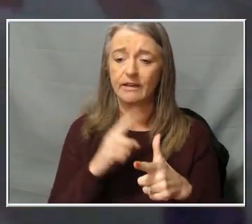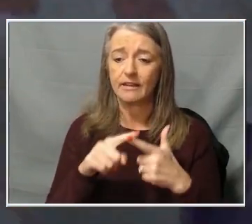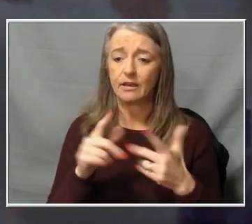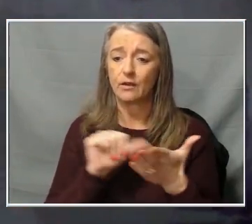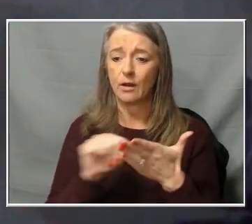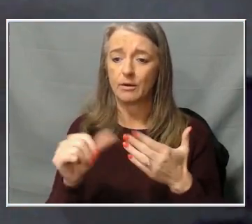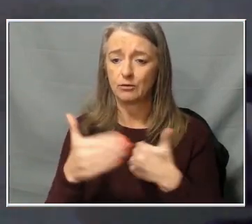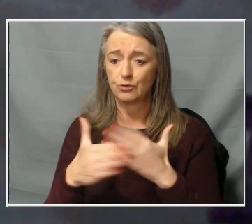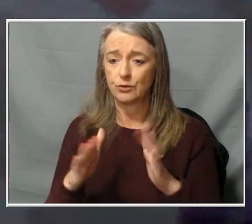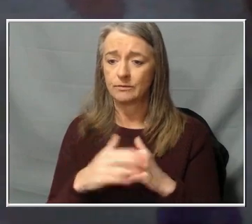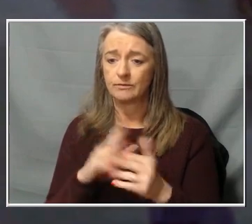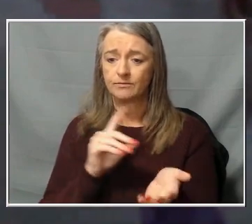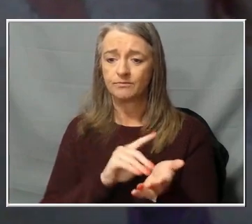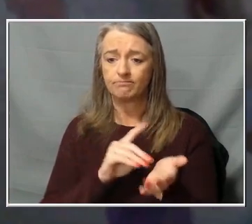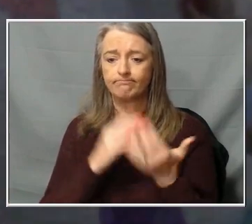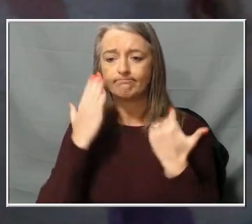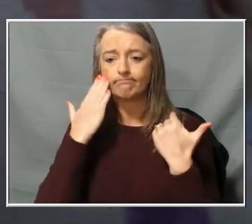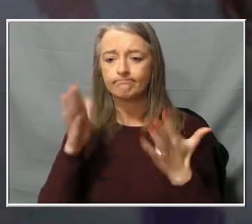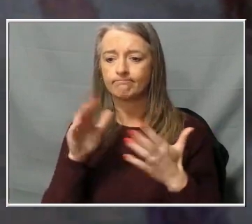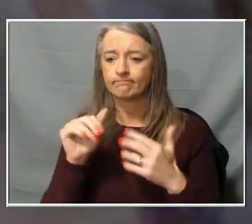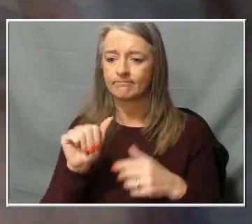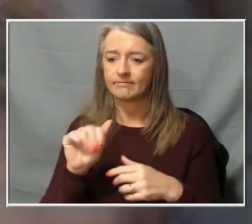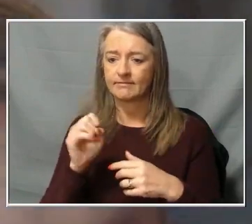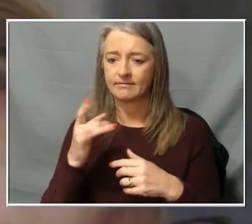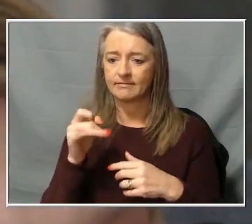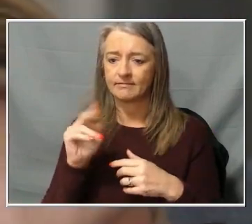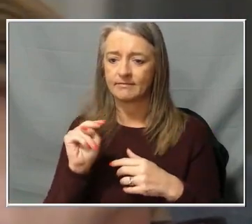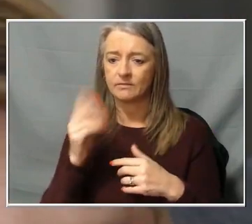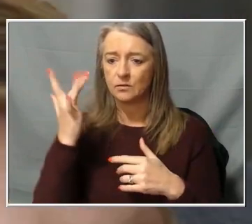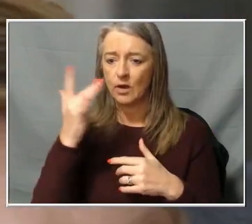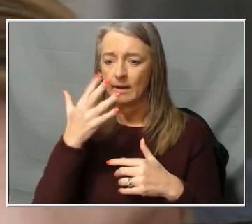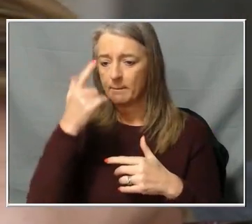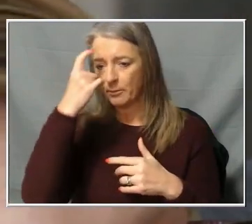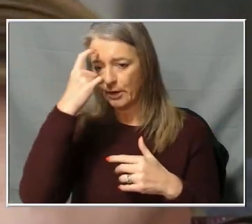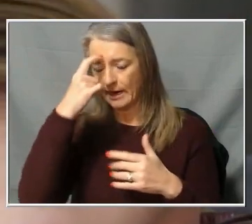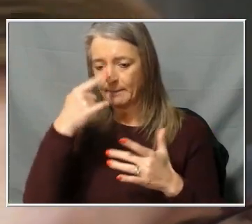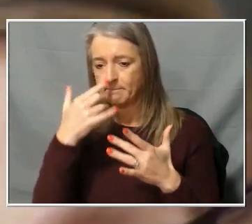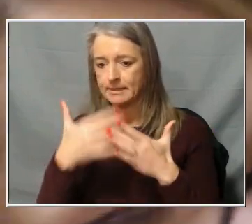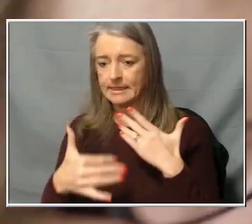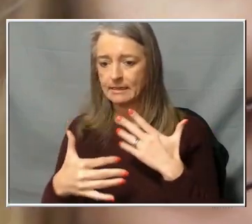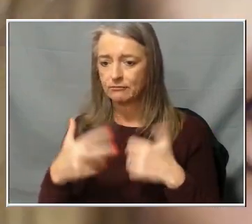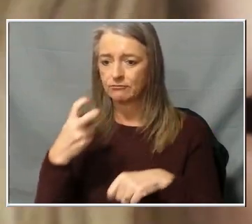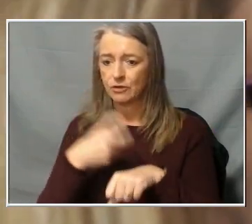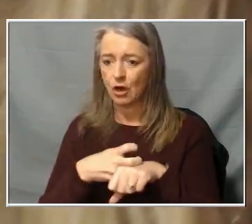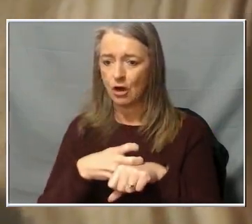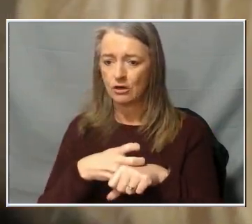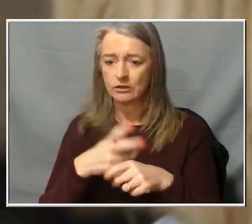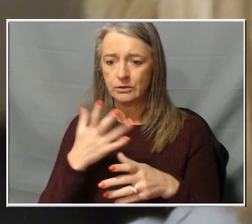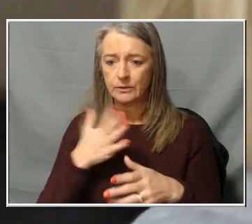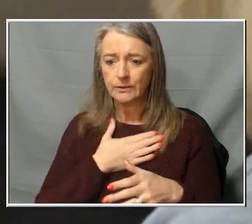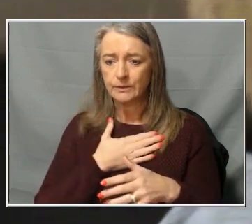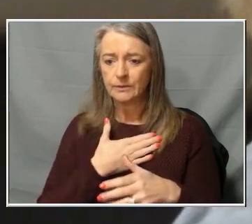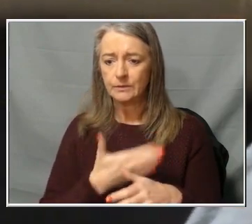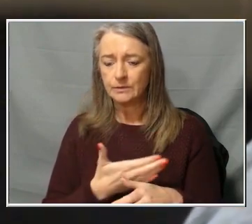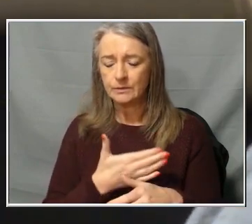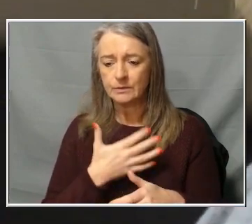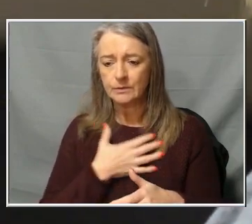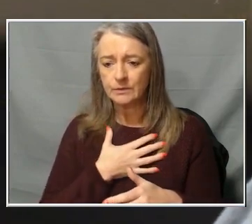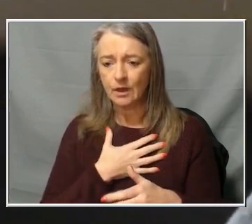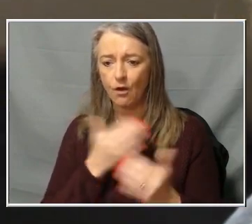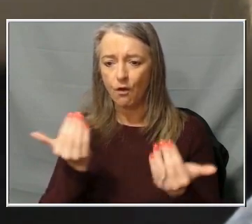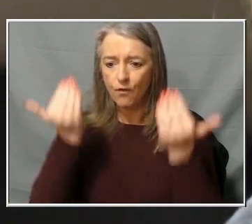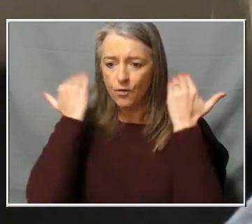room. Doctors don't know why Ashlyn suffered a brain bleed. Her parents say it's hard to comprehend. They are overwhelmed